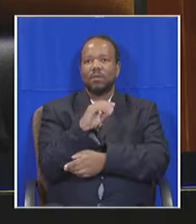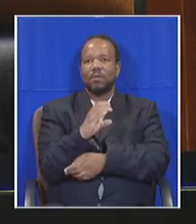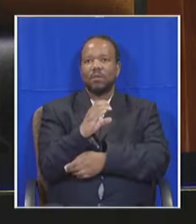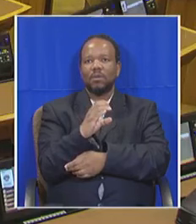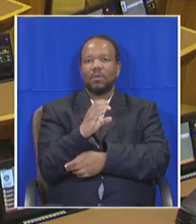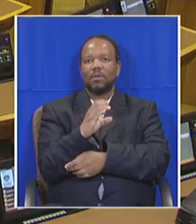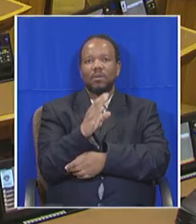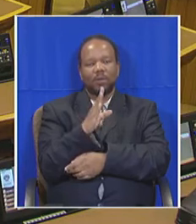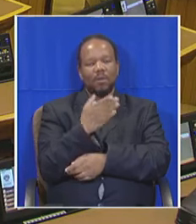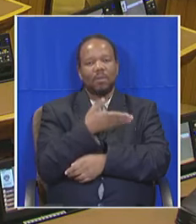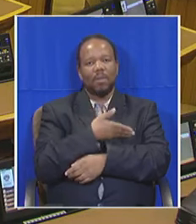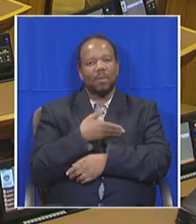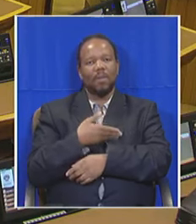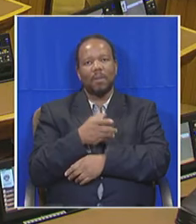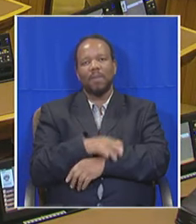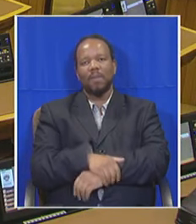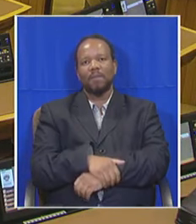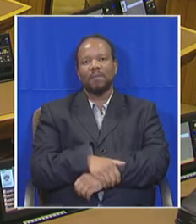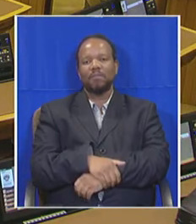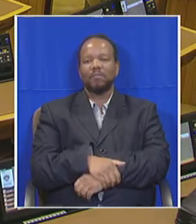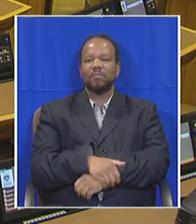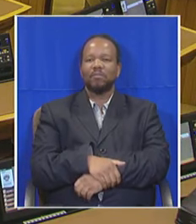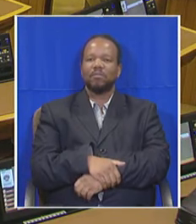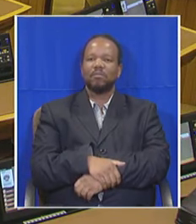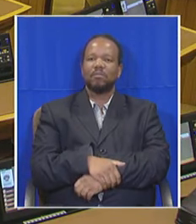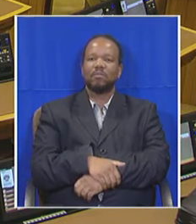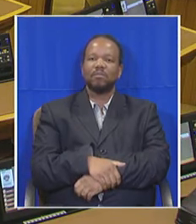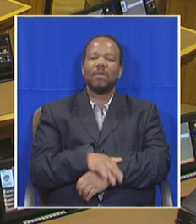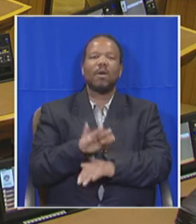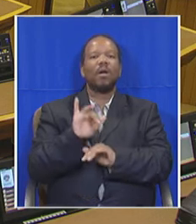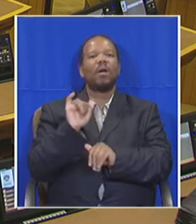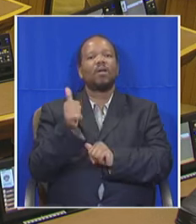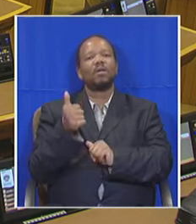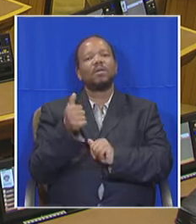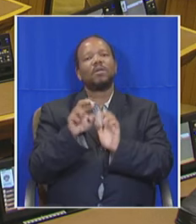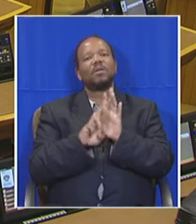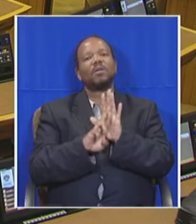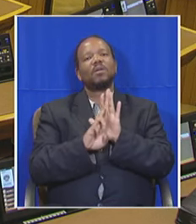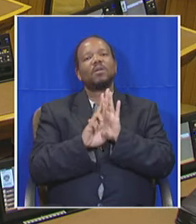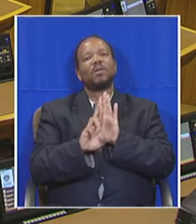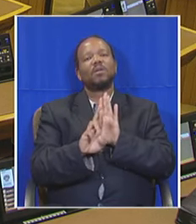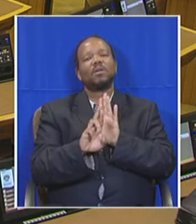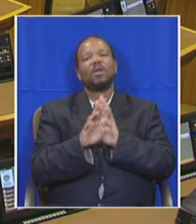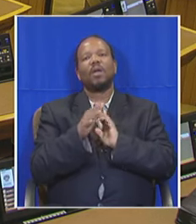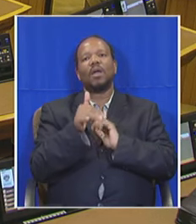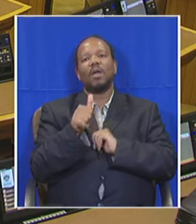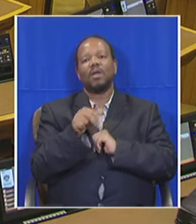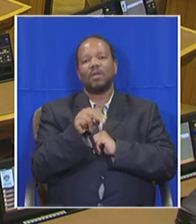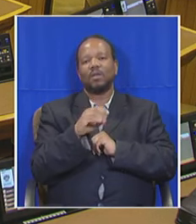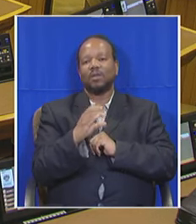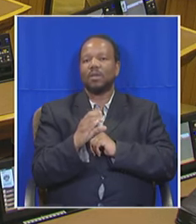Thank you, Chair. I move on behalf of ANC that in its next sitting that the House